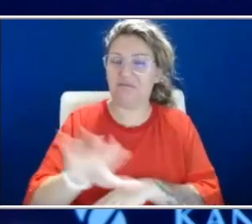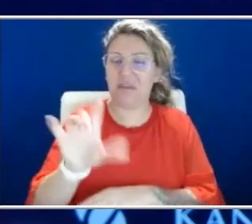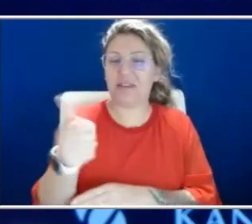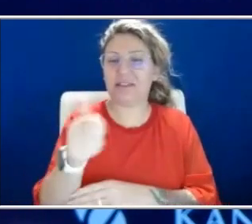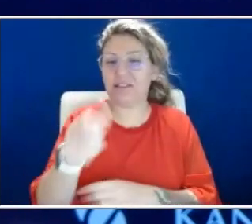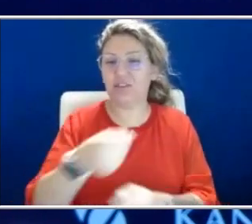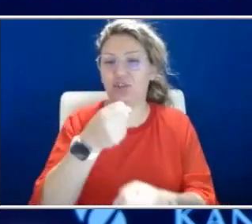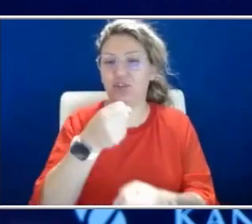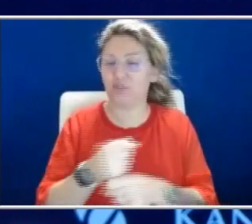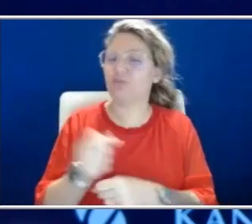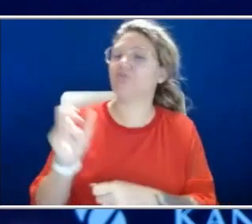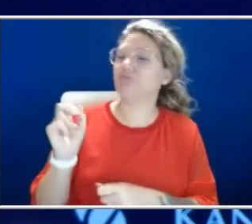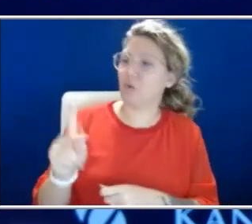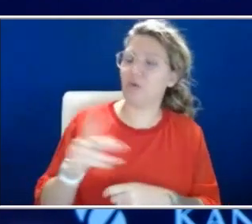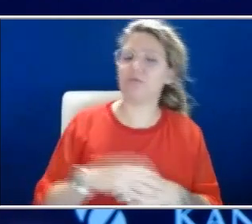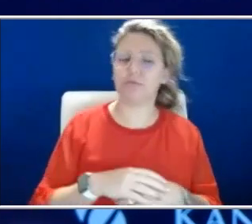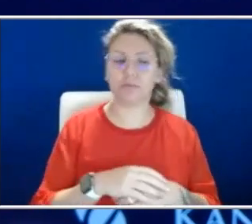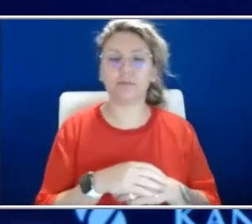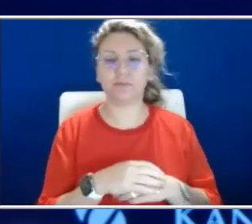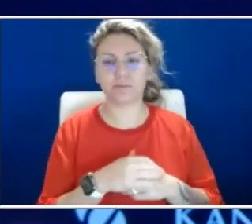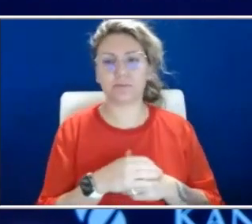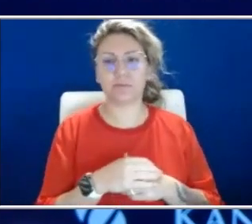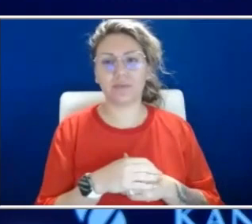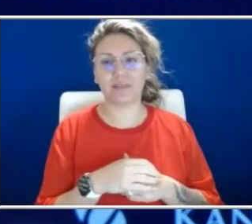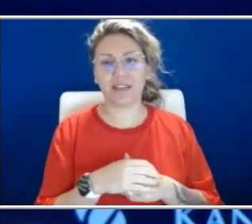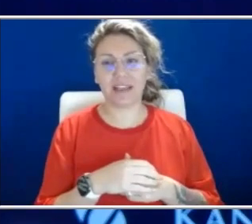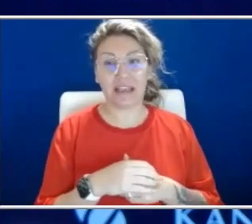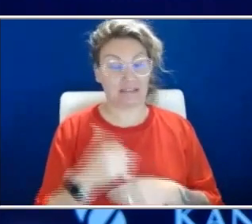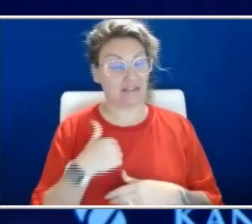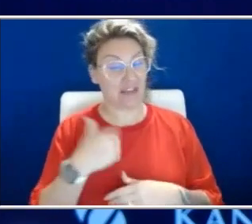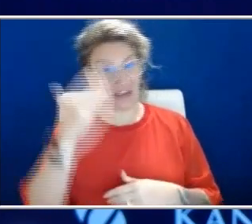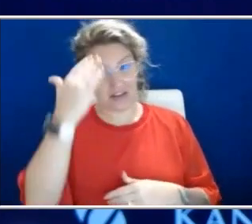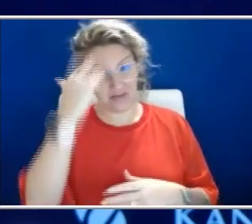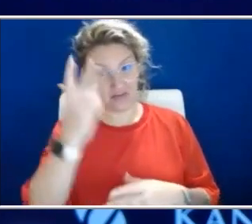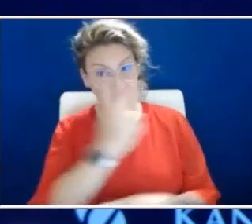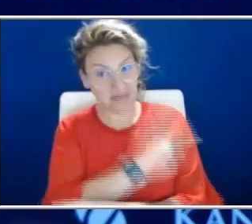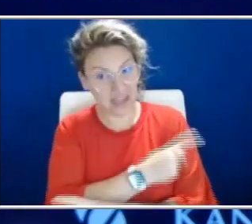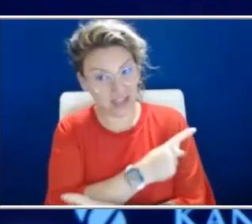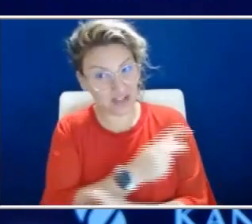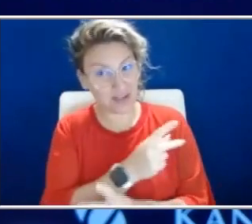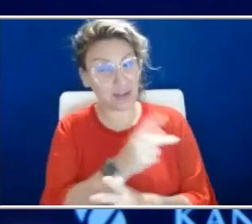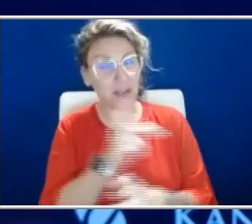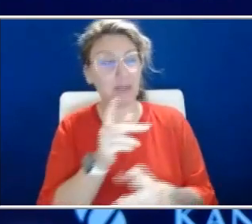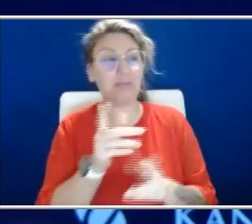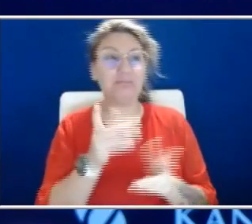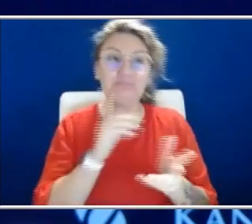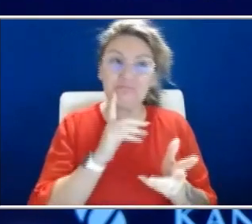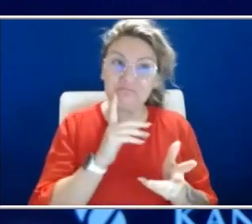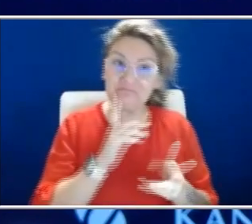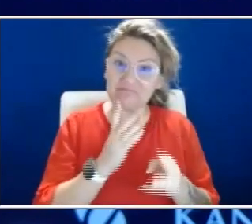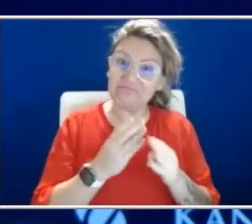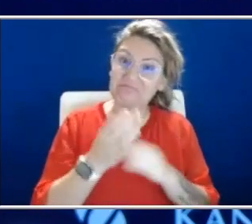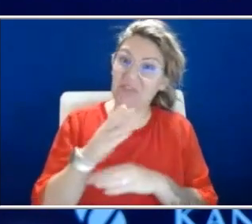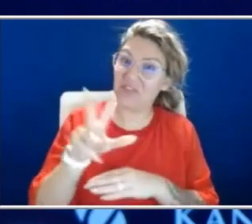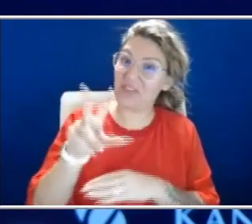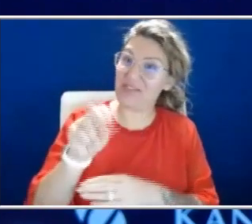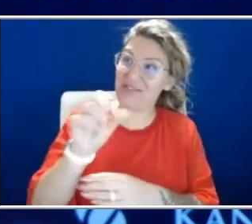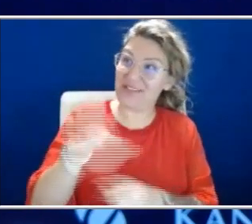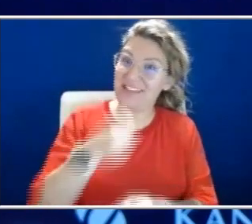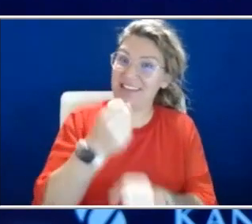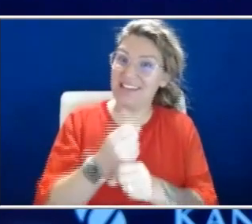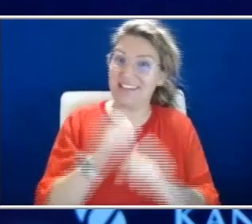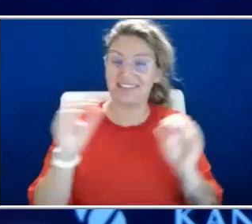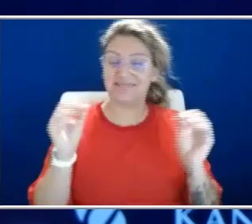Okay. Certainly have I known patients who have had implants in for 30 years and never had a problem, for